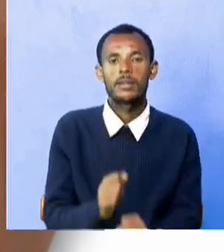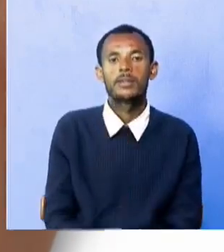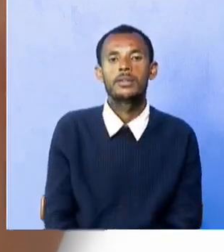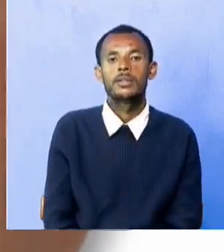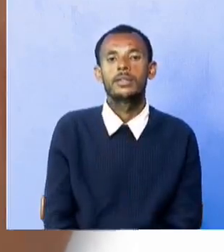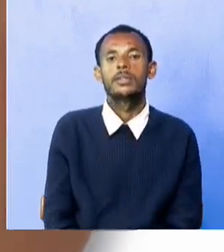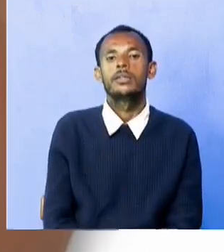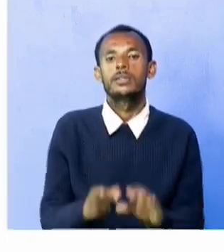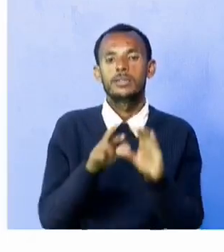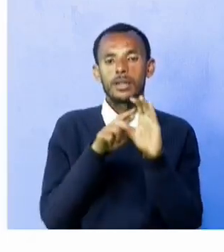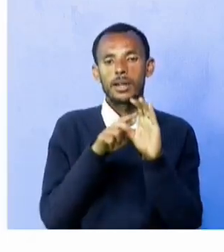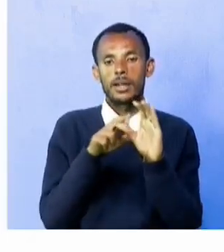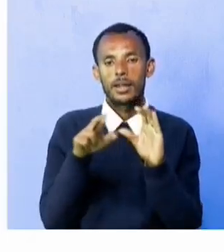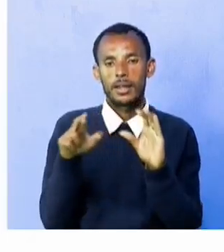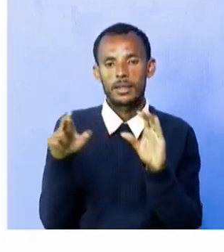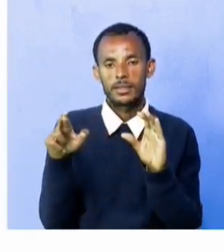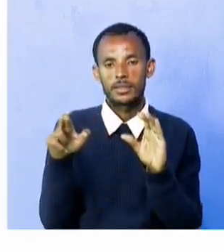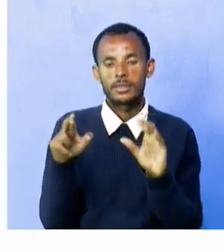the radius